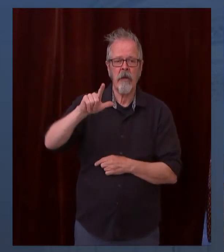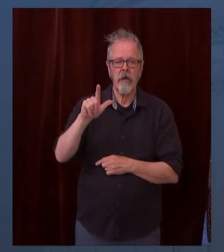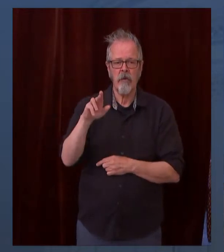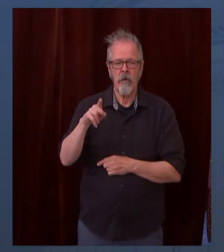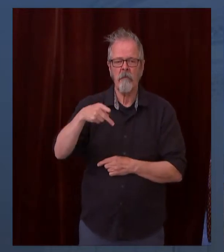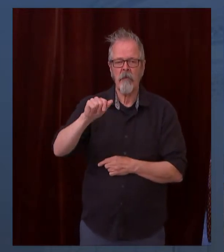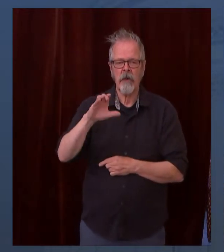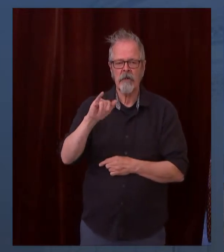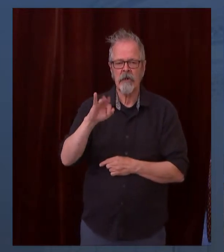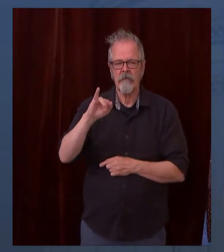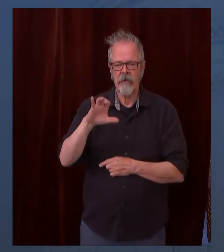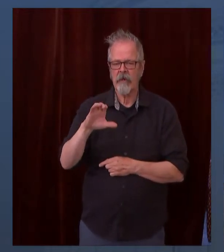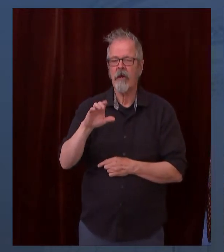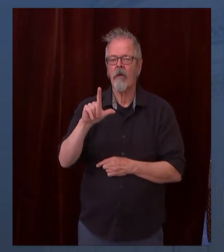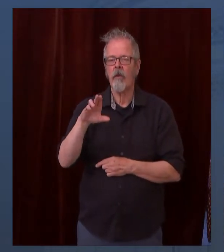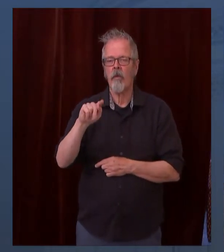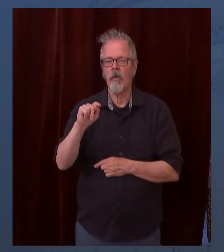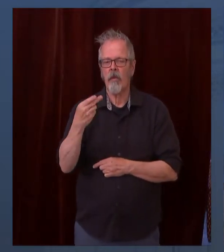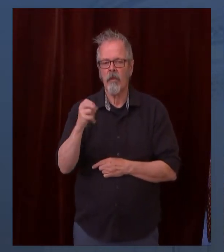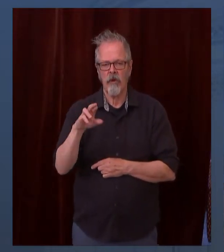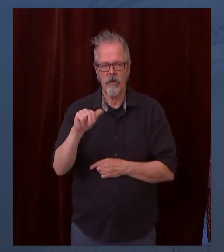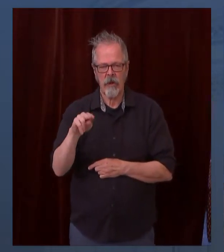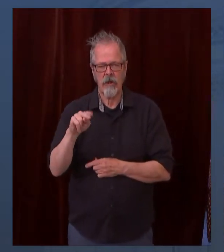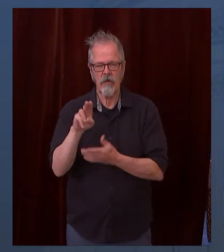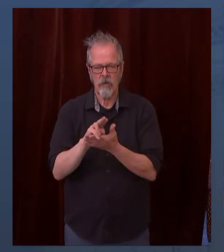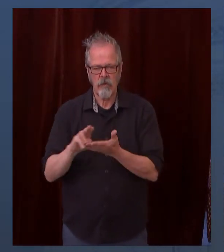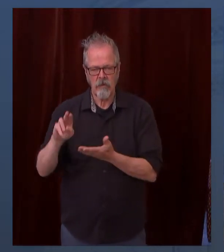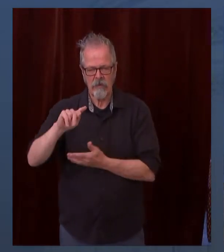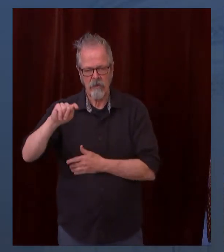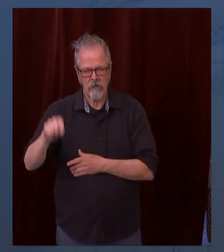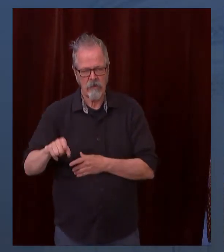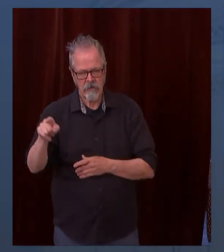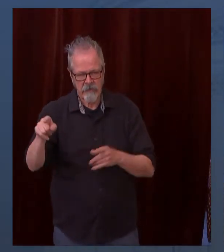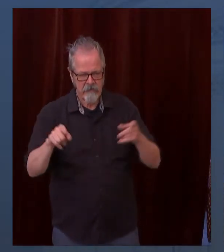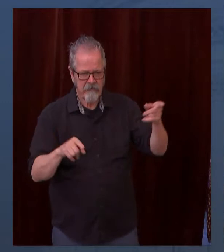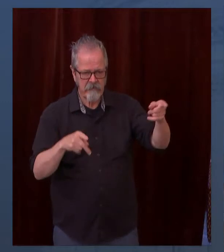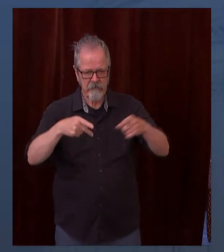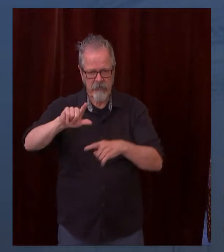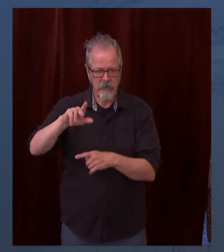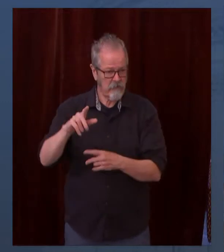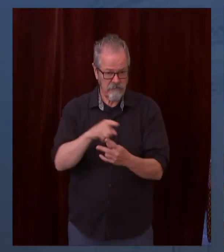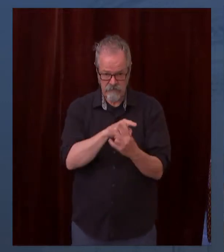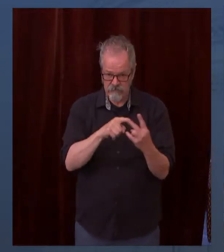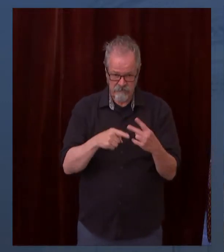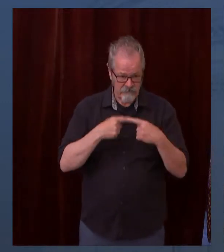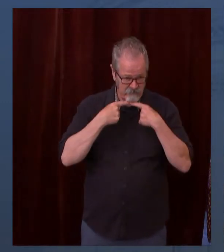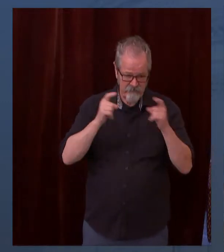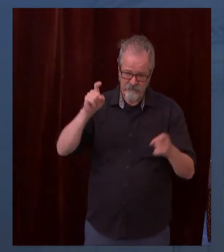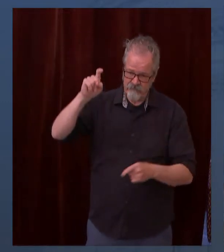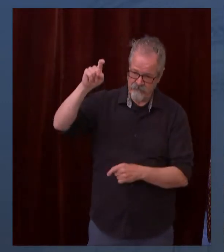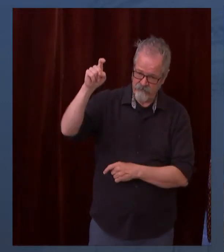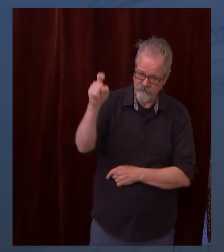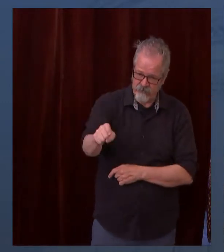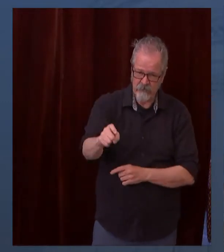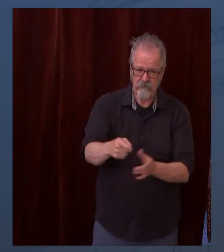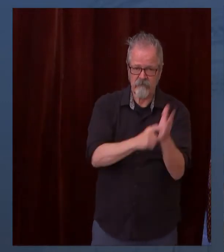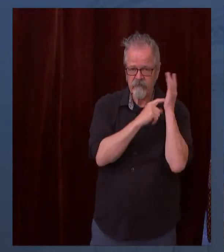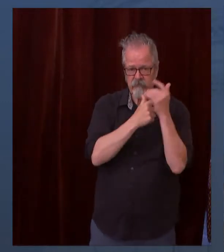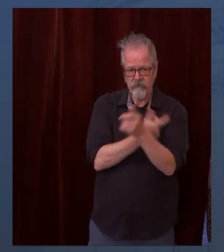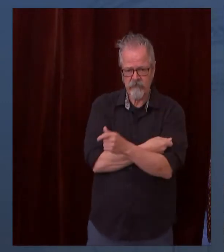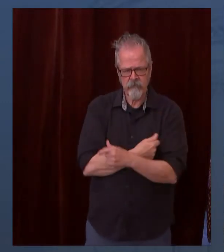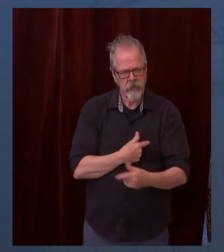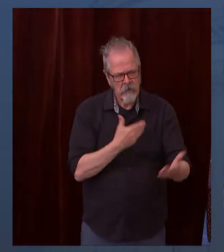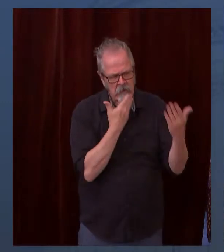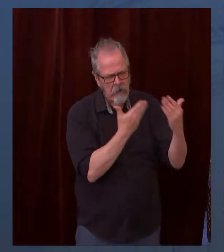So, Dr. Shaw, I would defer to you if you had some comments that you'd like to make before we take questions.